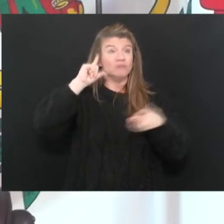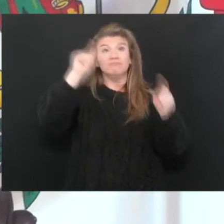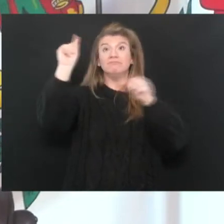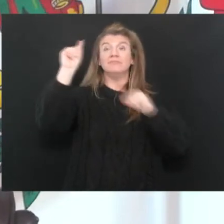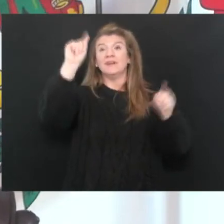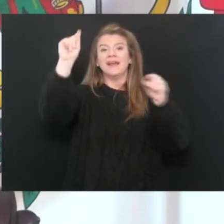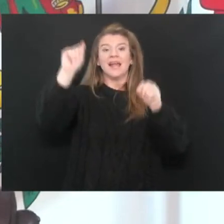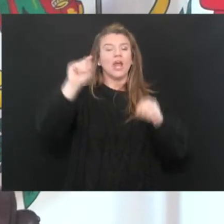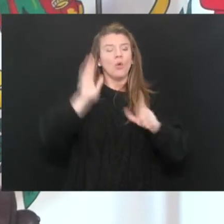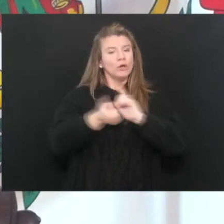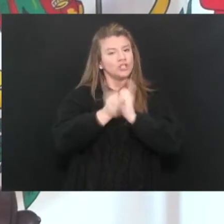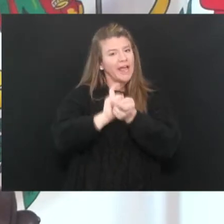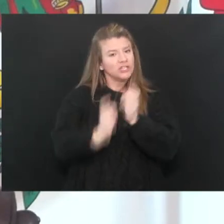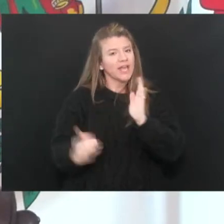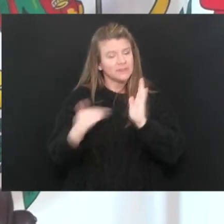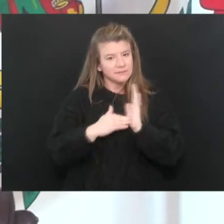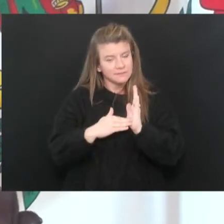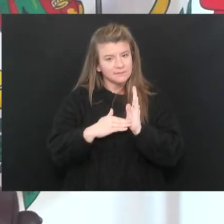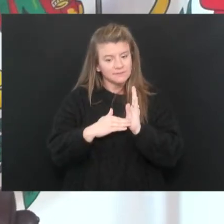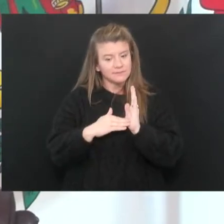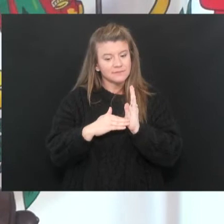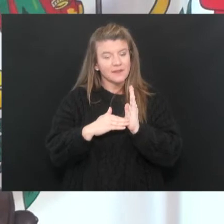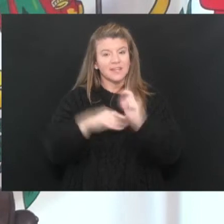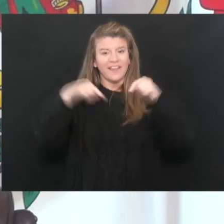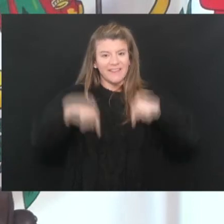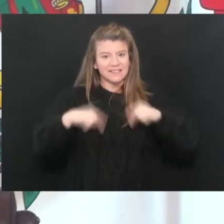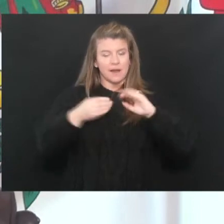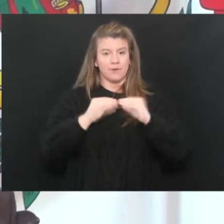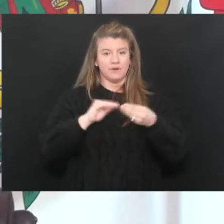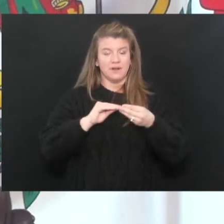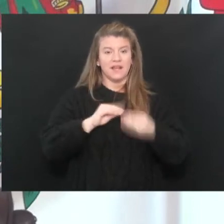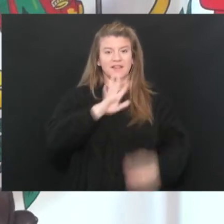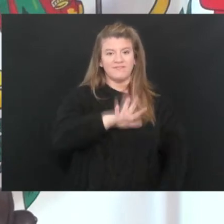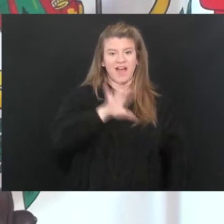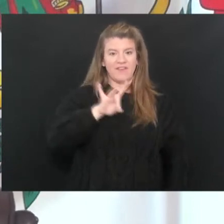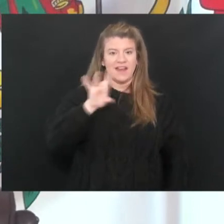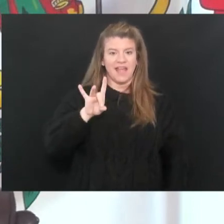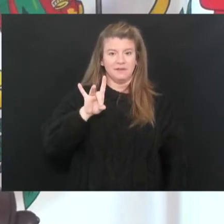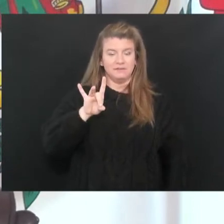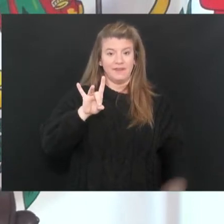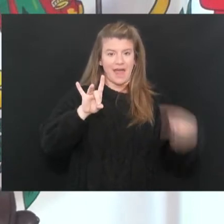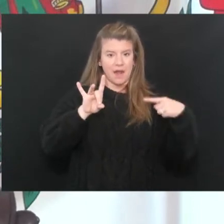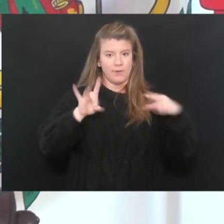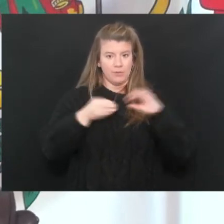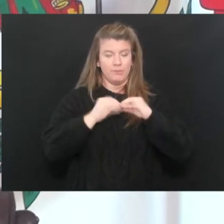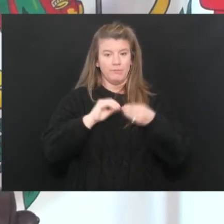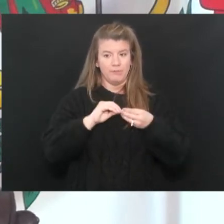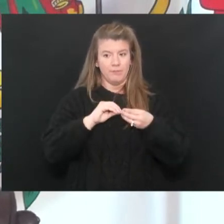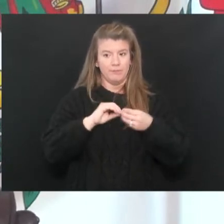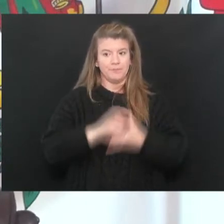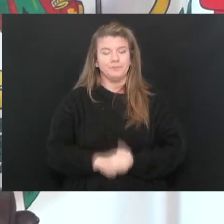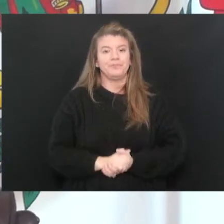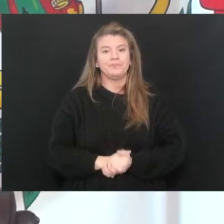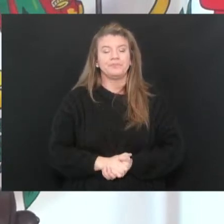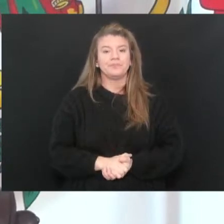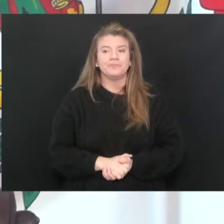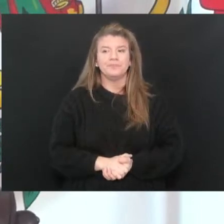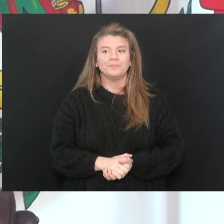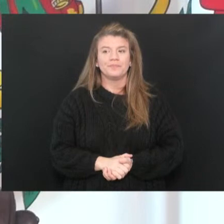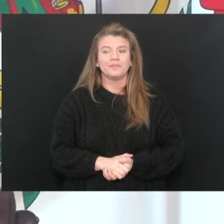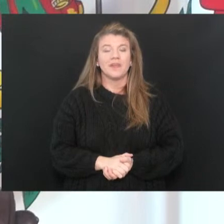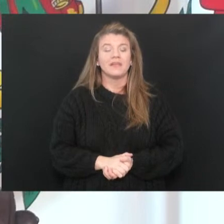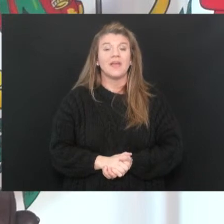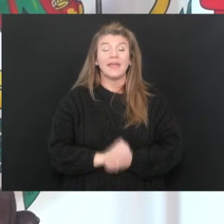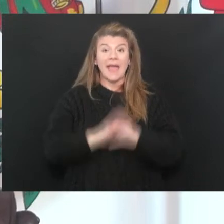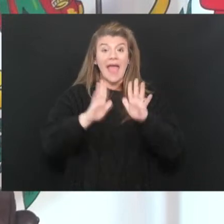change again to this number, and that is the 588 number. Now, how